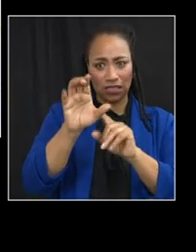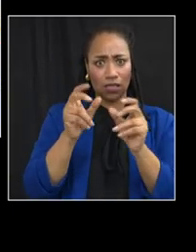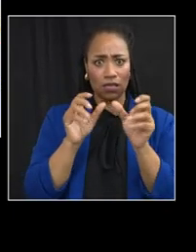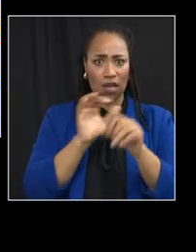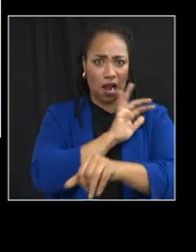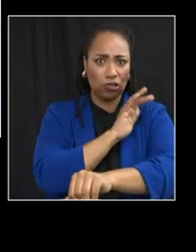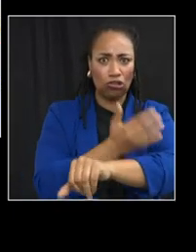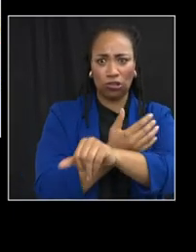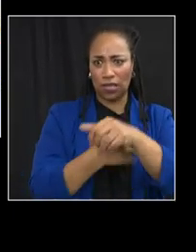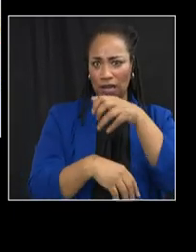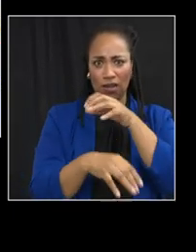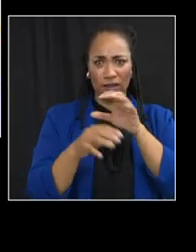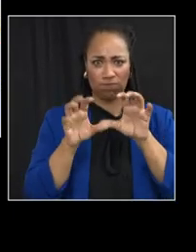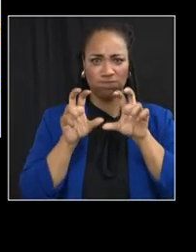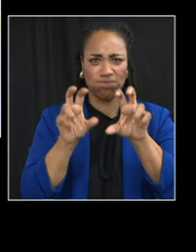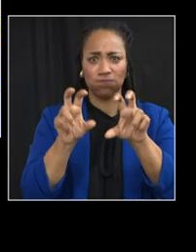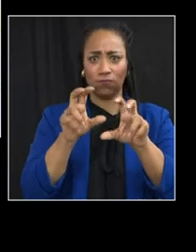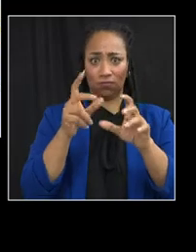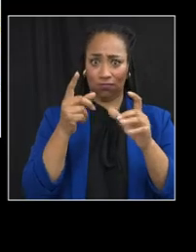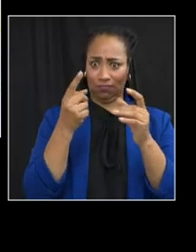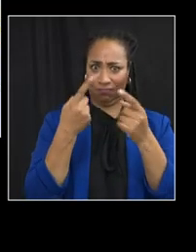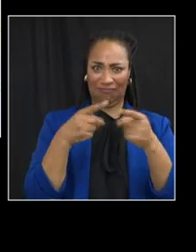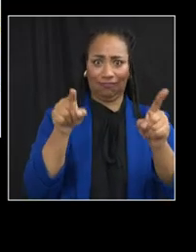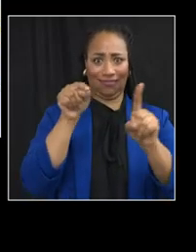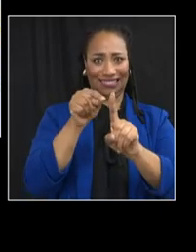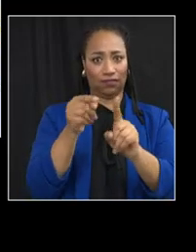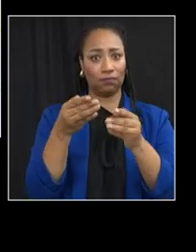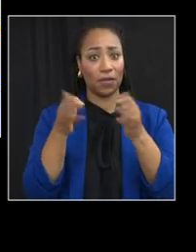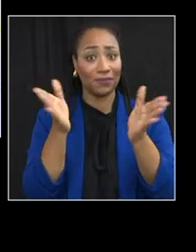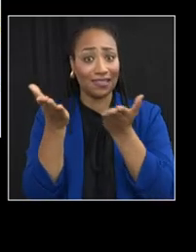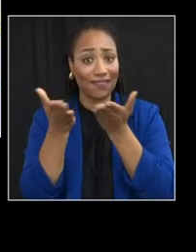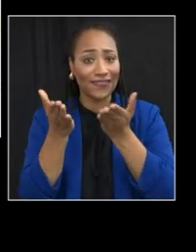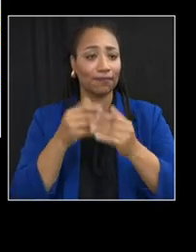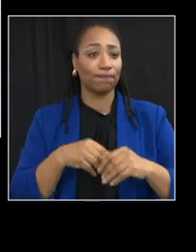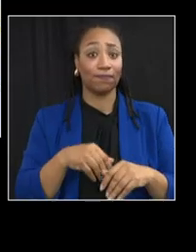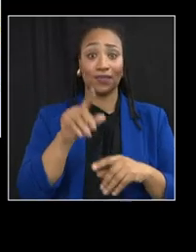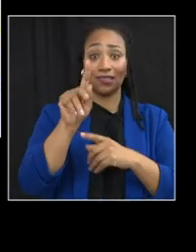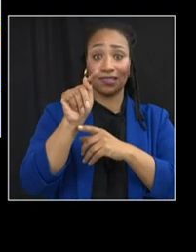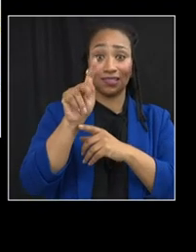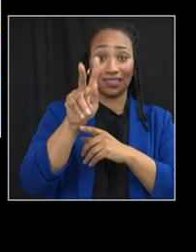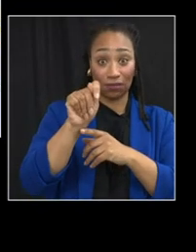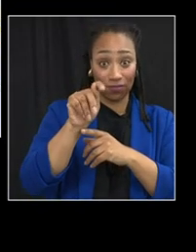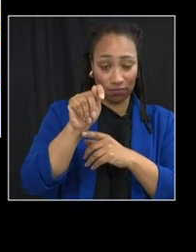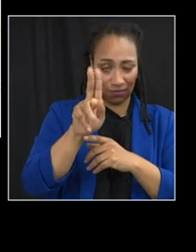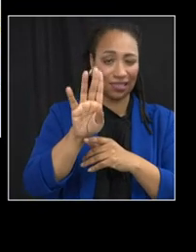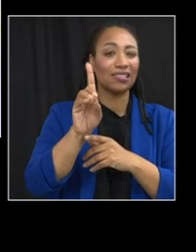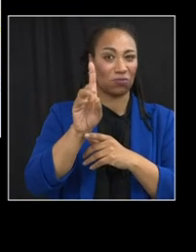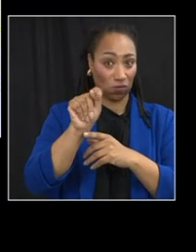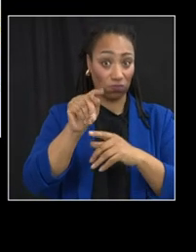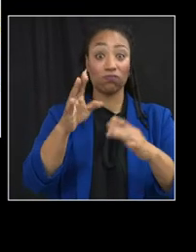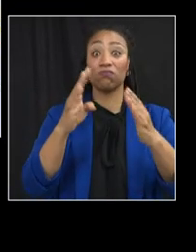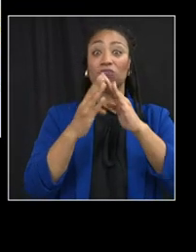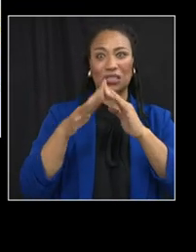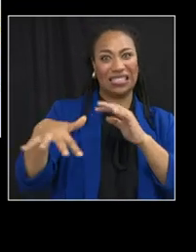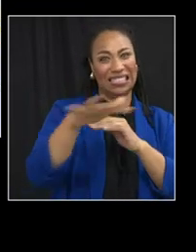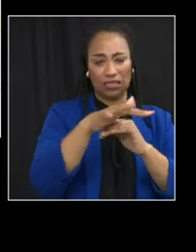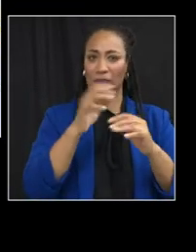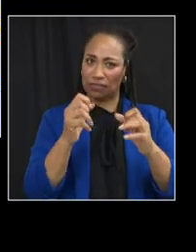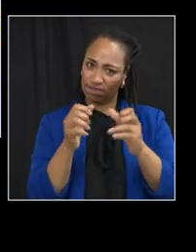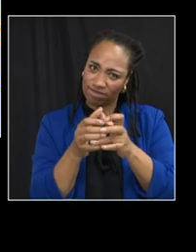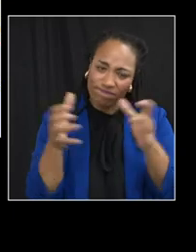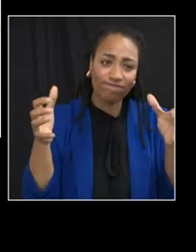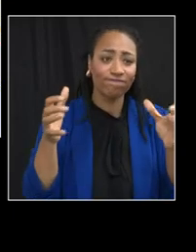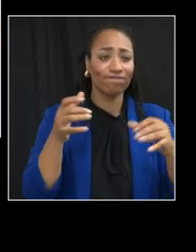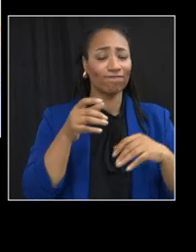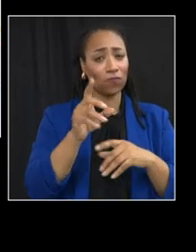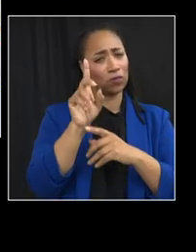downtown is so important because that the value of the properties downtown generate a lot of